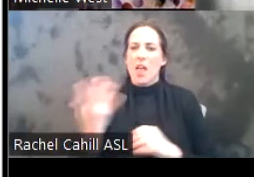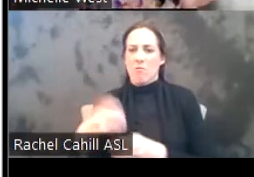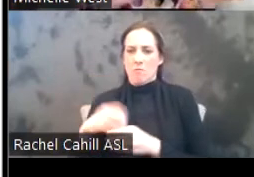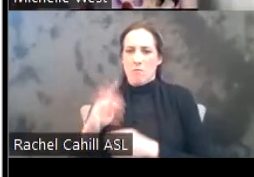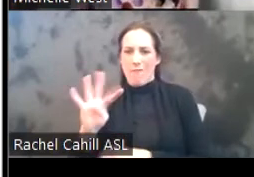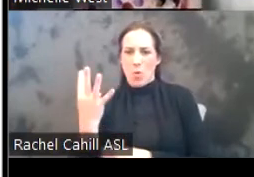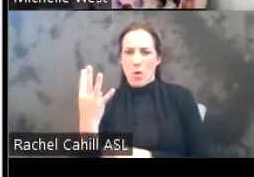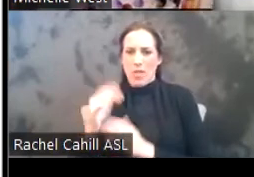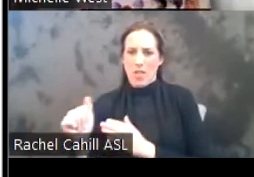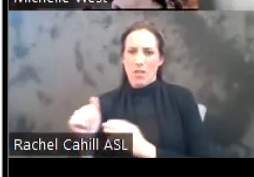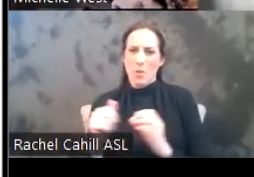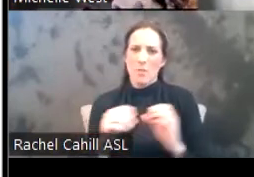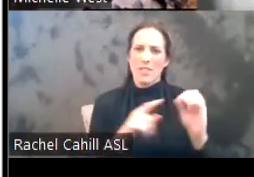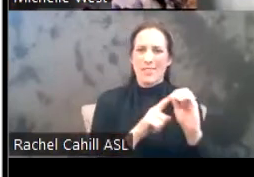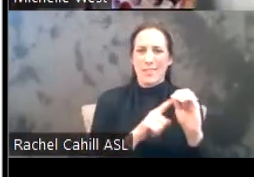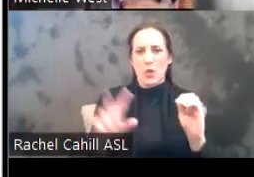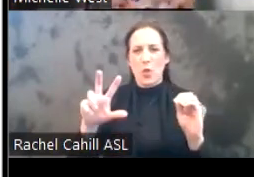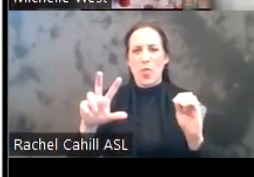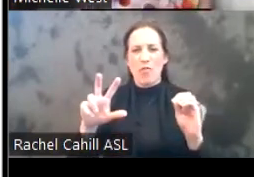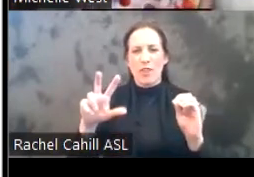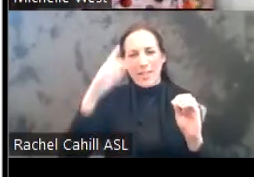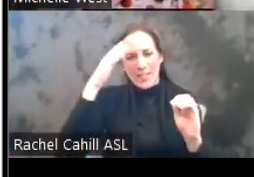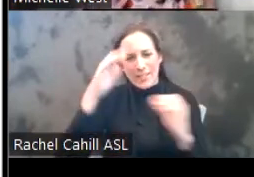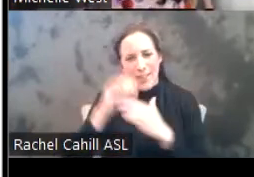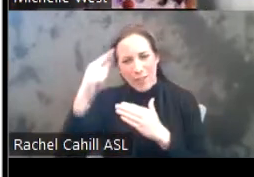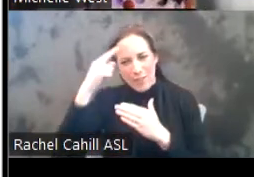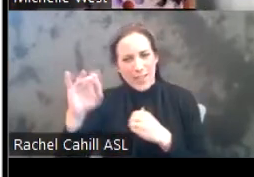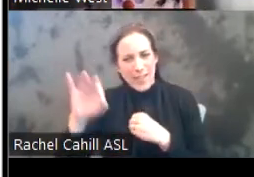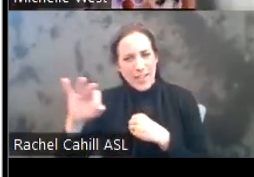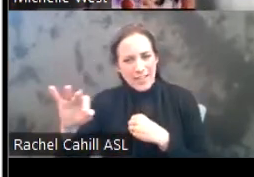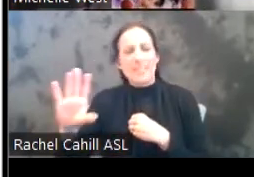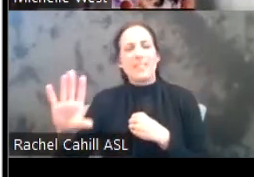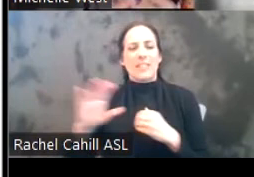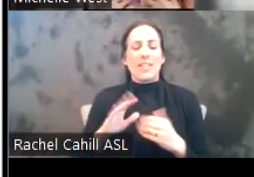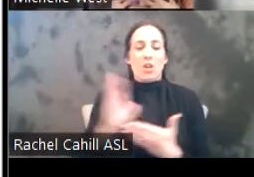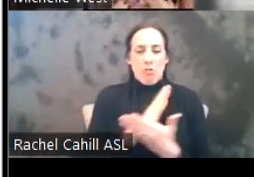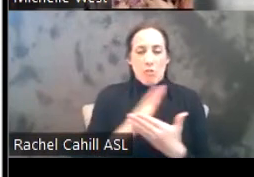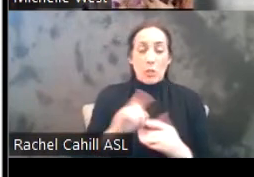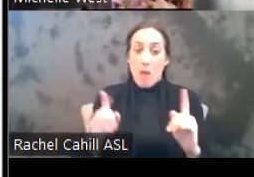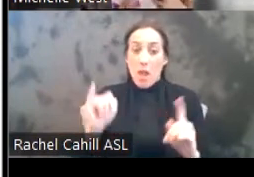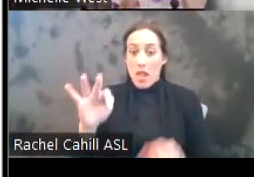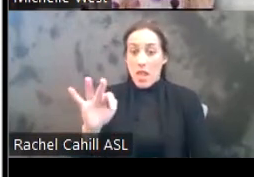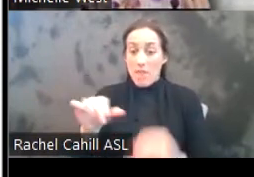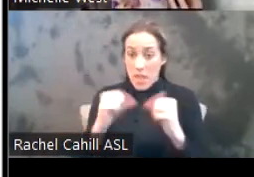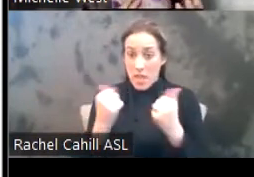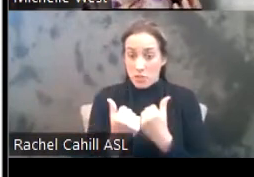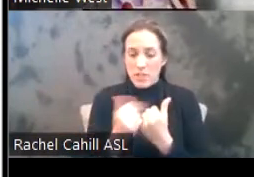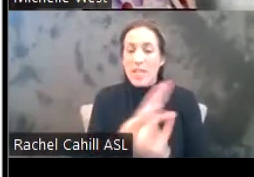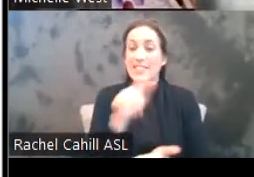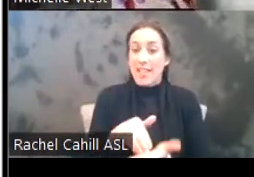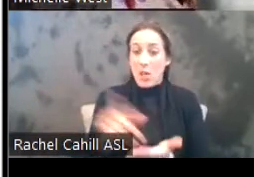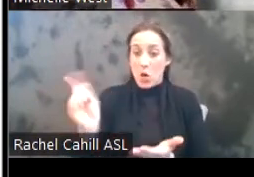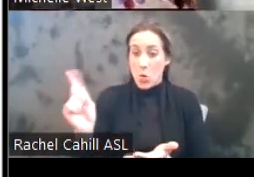range, that $0 to $3.99 range, right? But if, let's say, like the agency, the center I worked